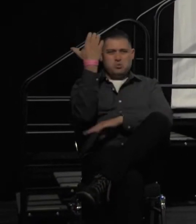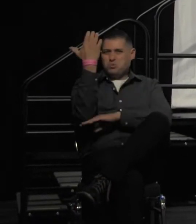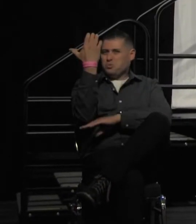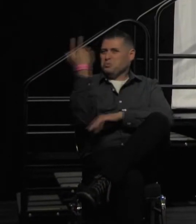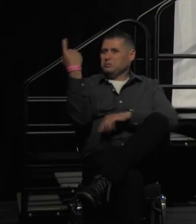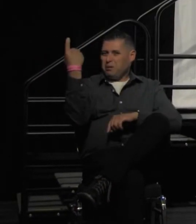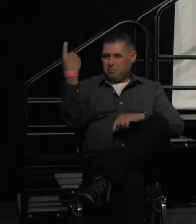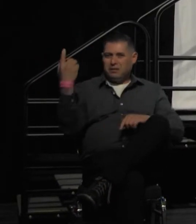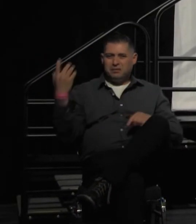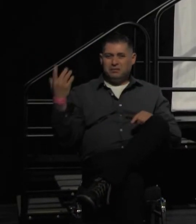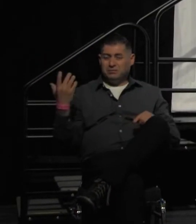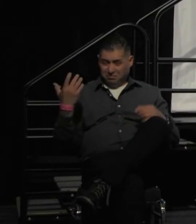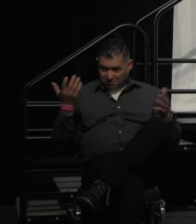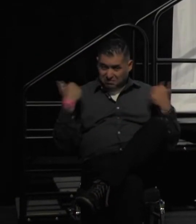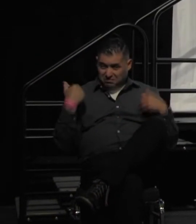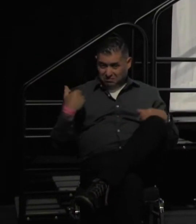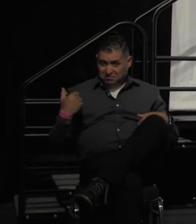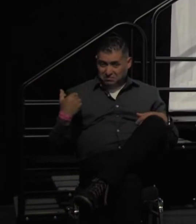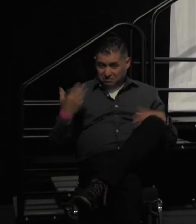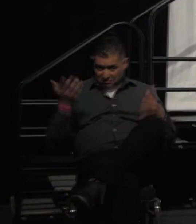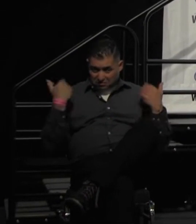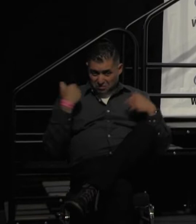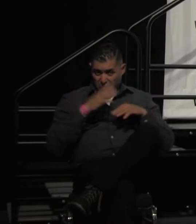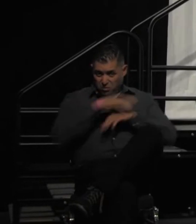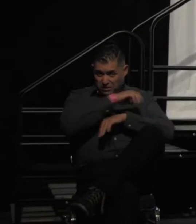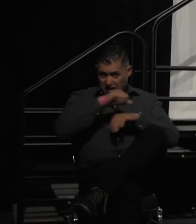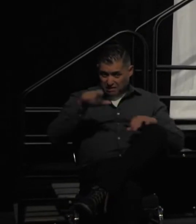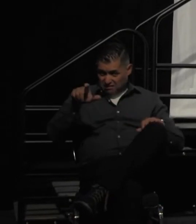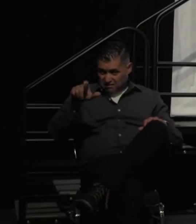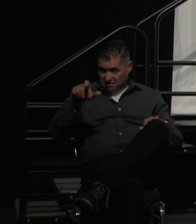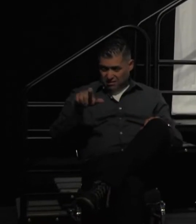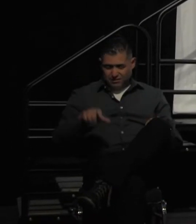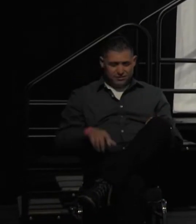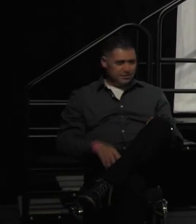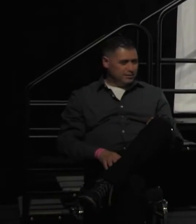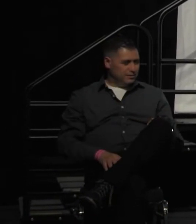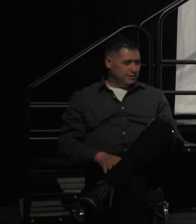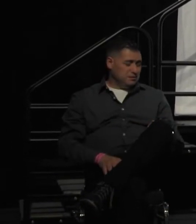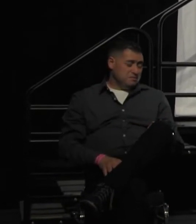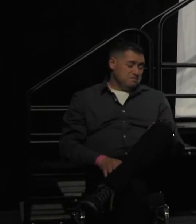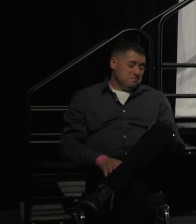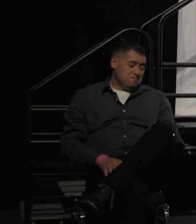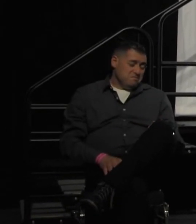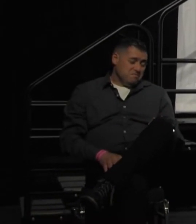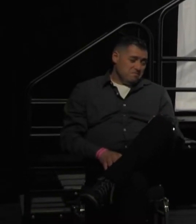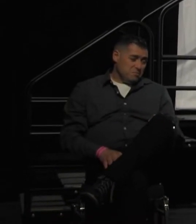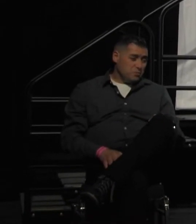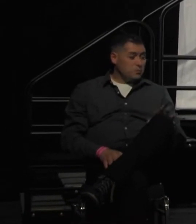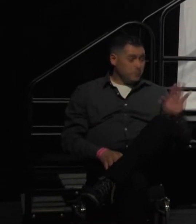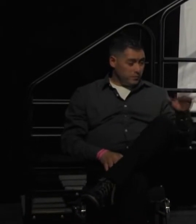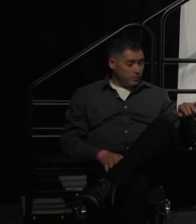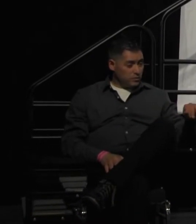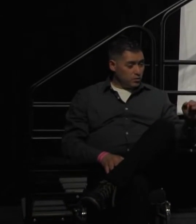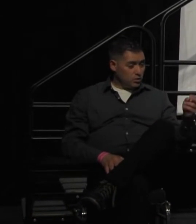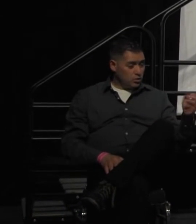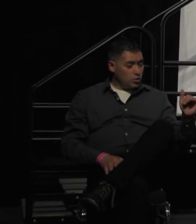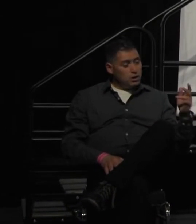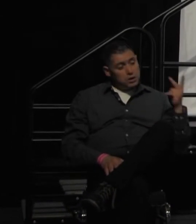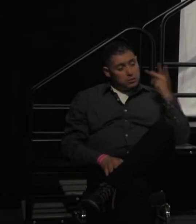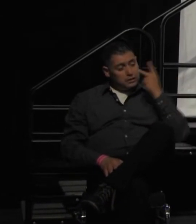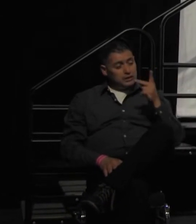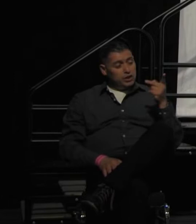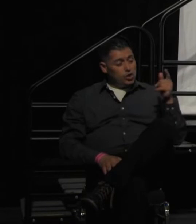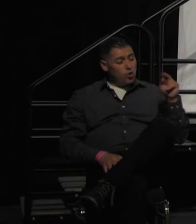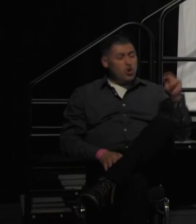like this. Will you come down and sing it on stage? And so I said, well, that sounds good, So I said, hey, Joe, you want to go see your favorite band,